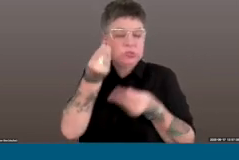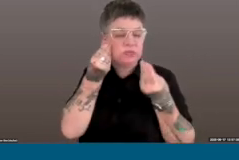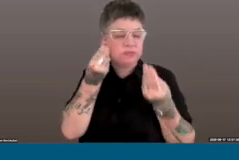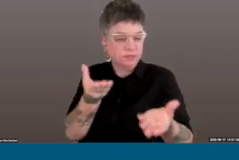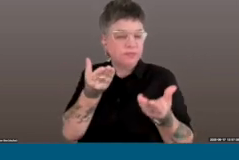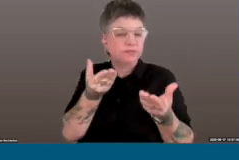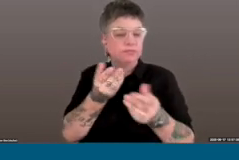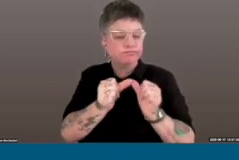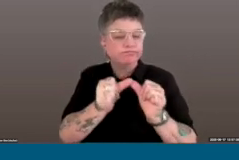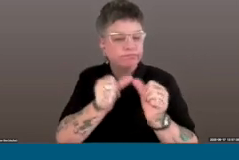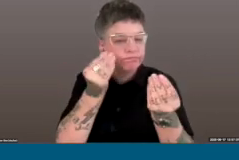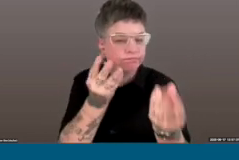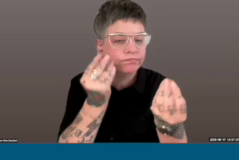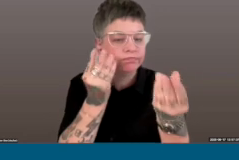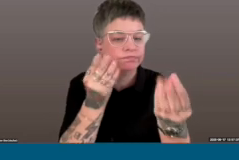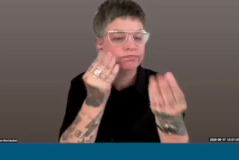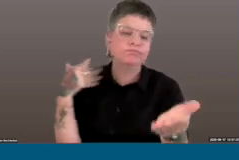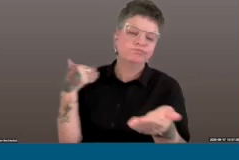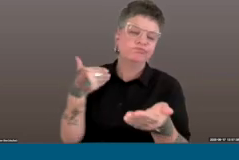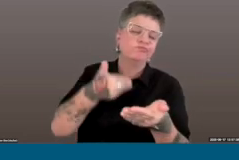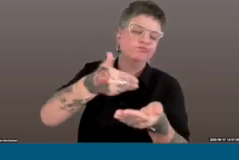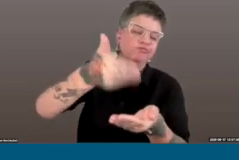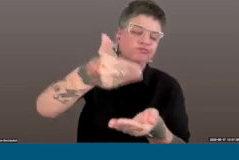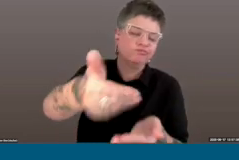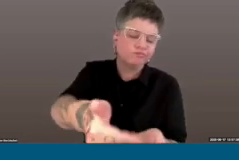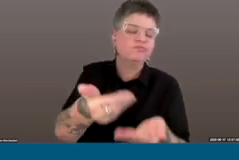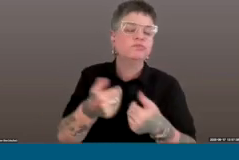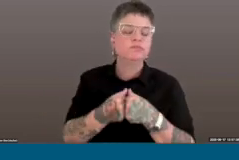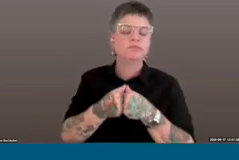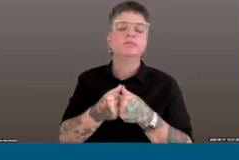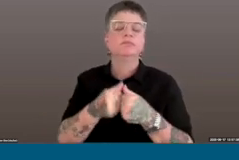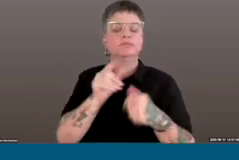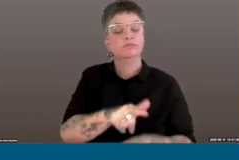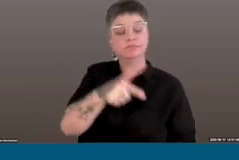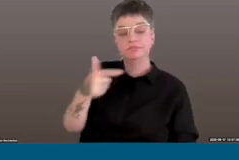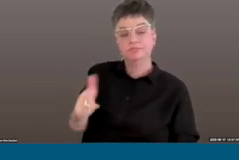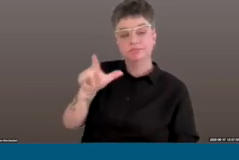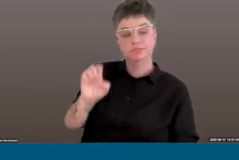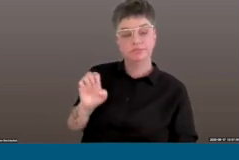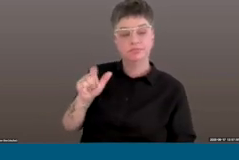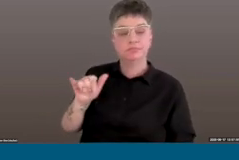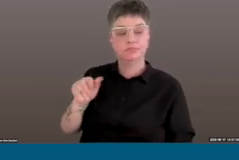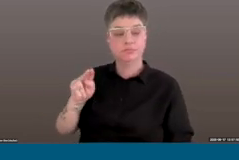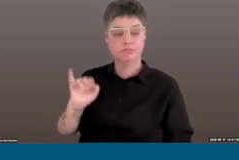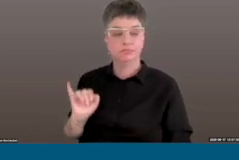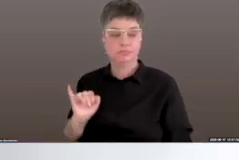plan. So next, I'm going to pass it over to Leilani, who will go over the community mobility incentive projects.